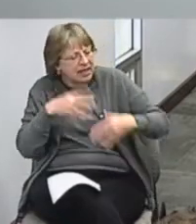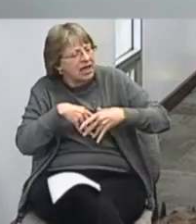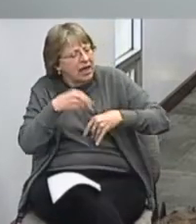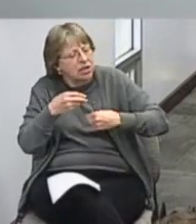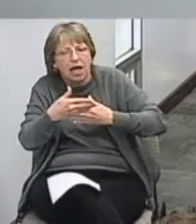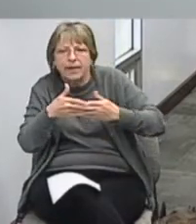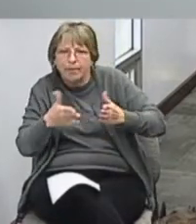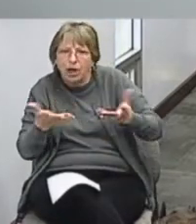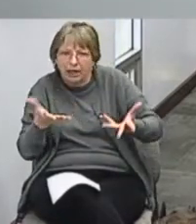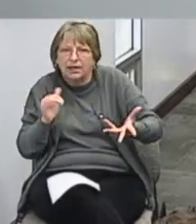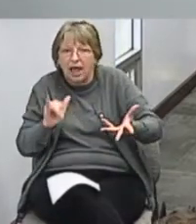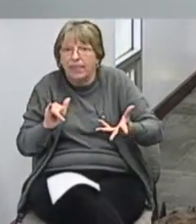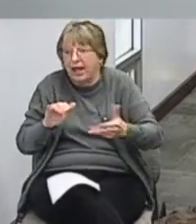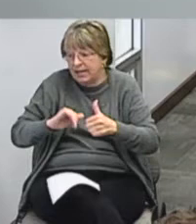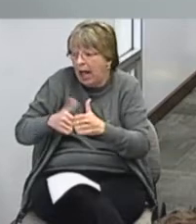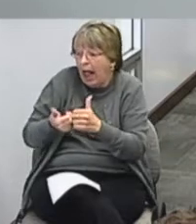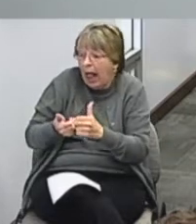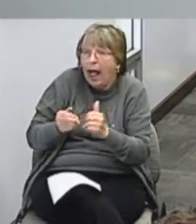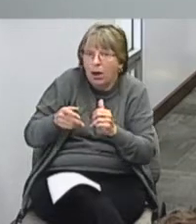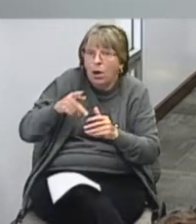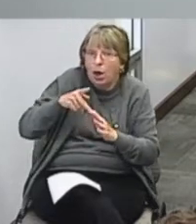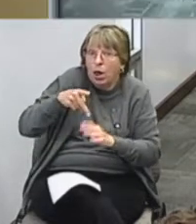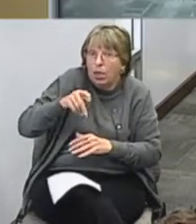Park came about. Development.